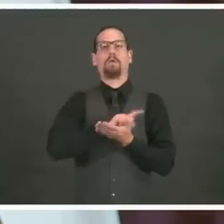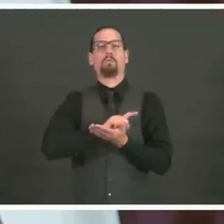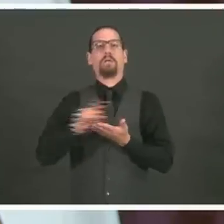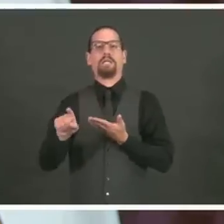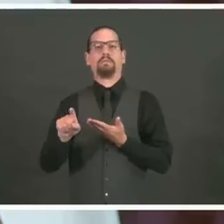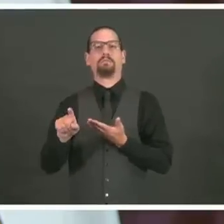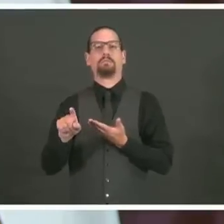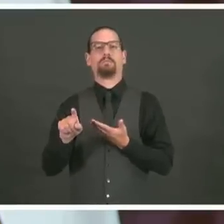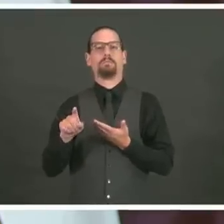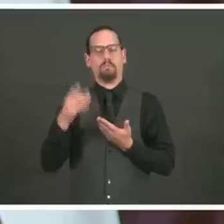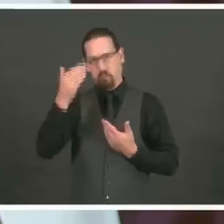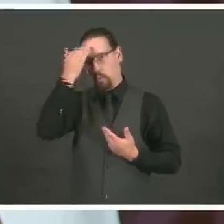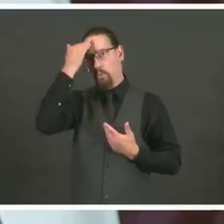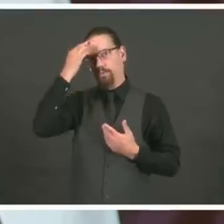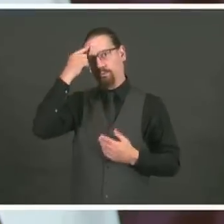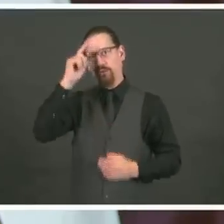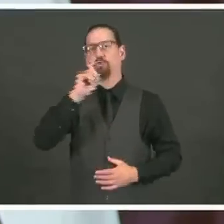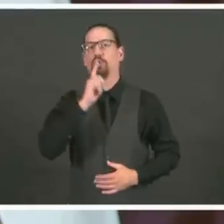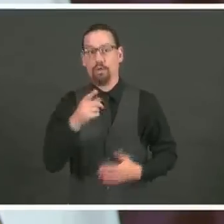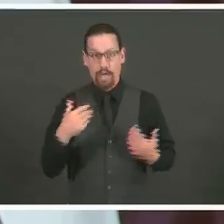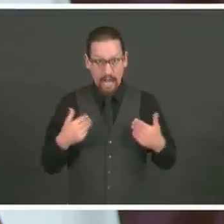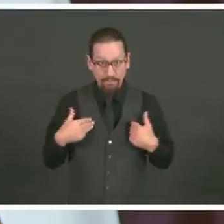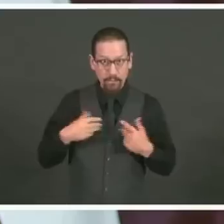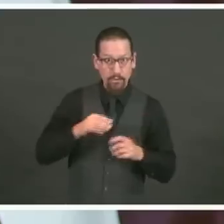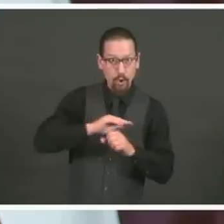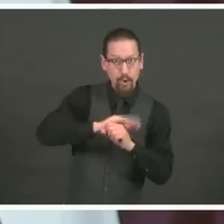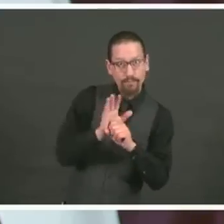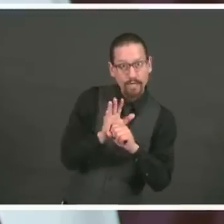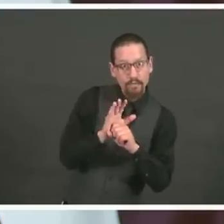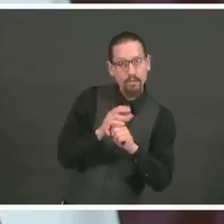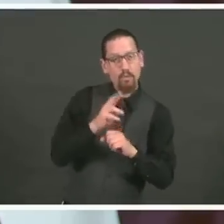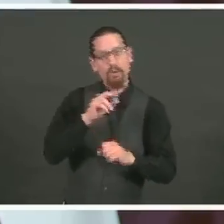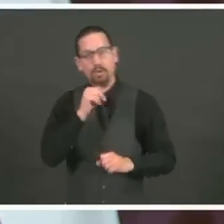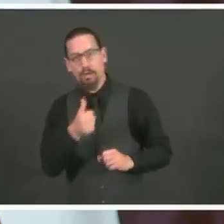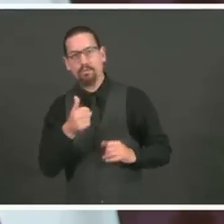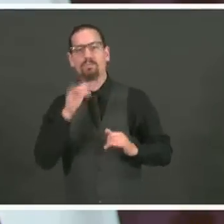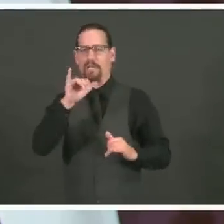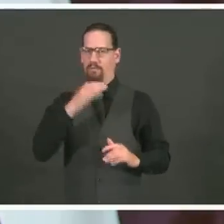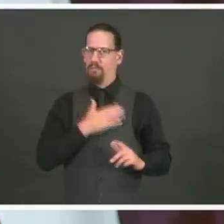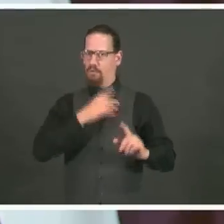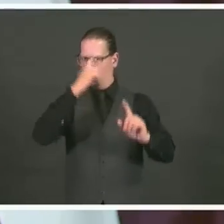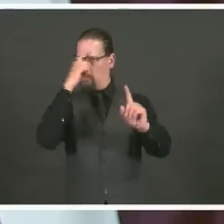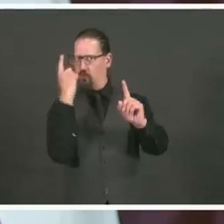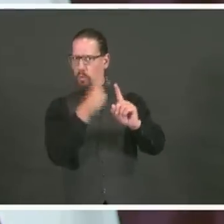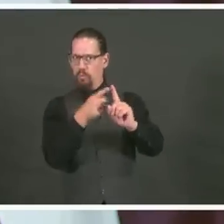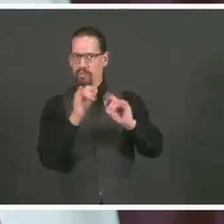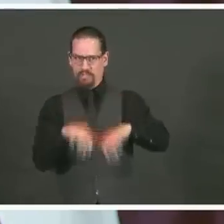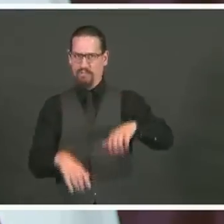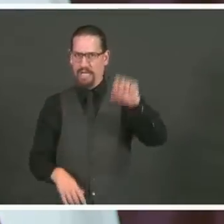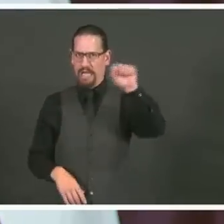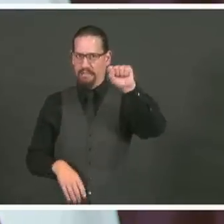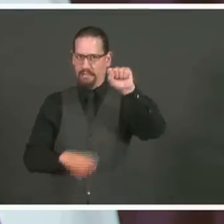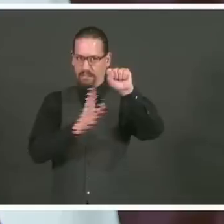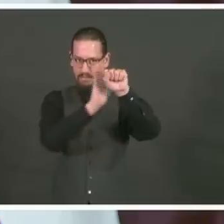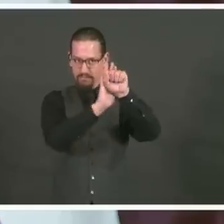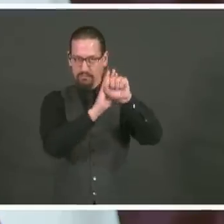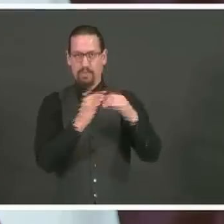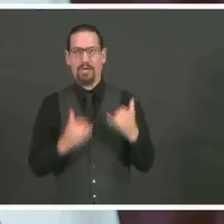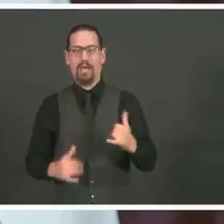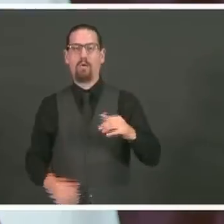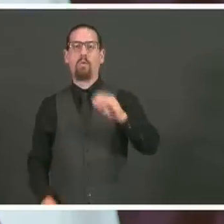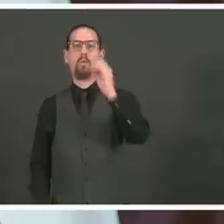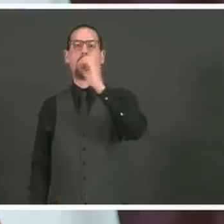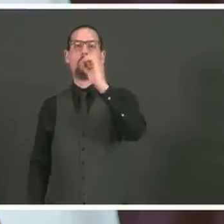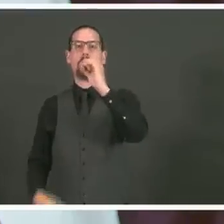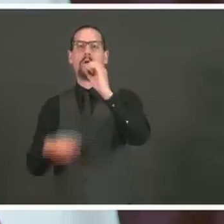talk more about that in a minute. The second O stands for outbreak. Anytime there's multiple